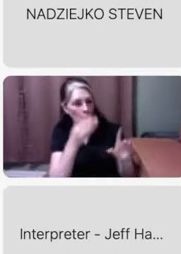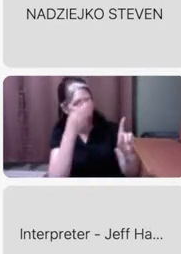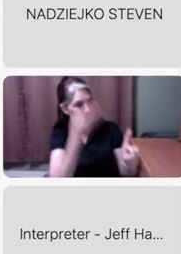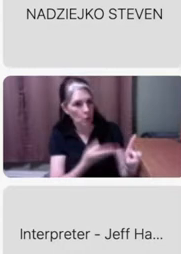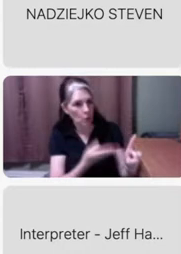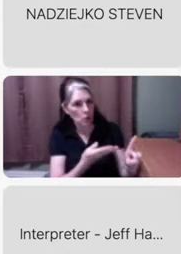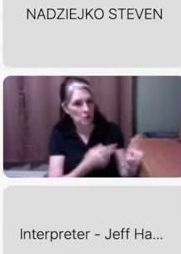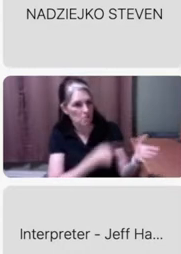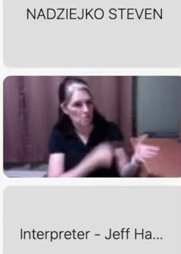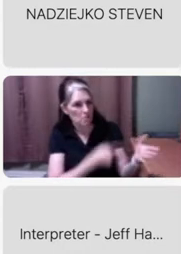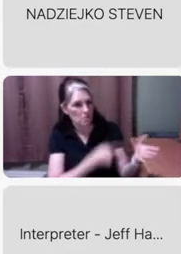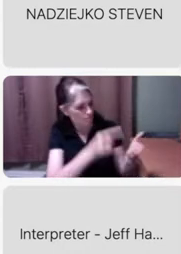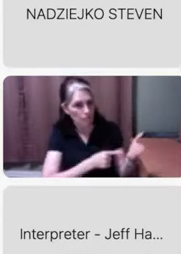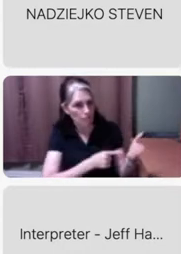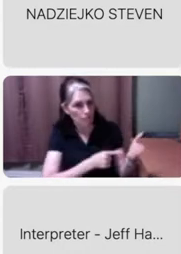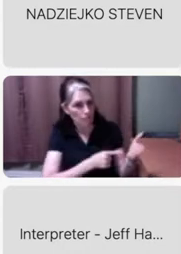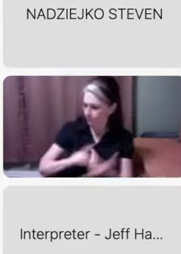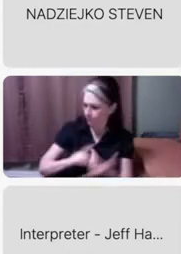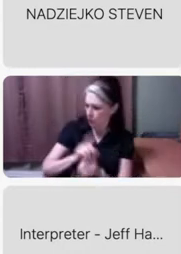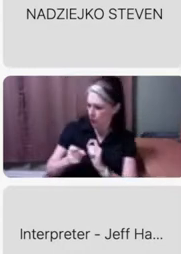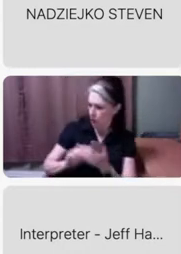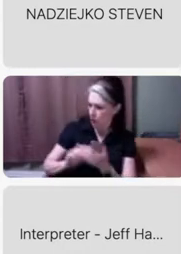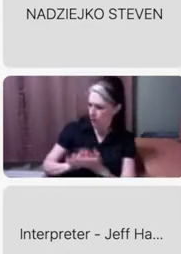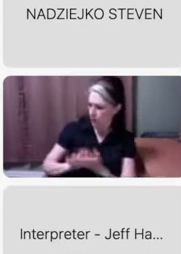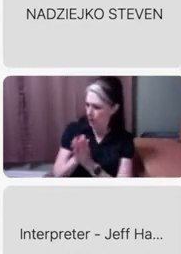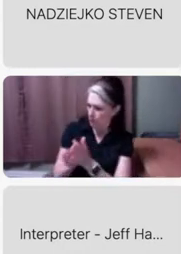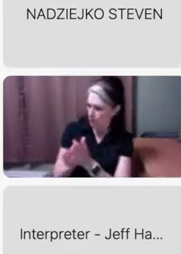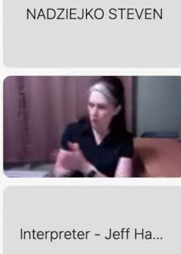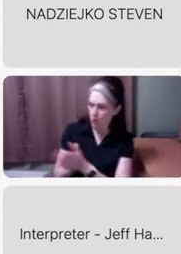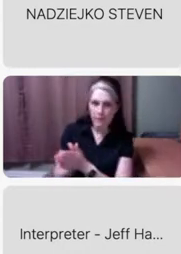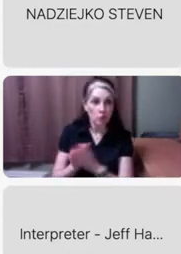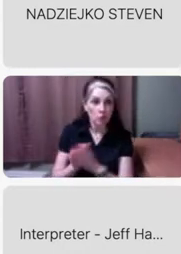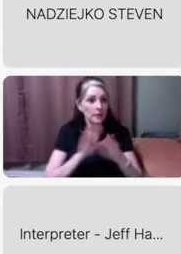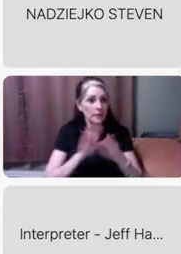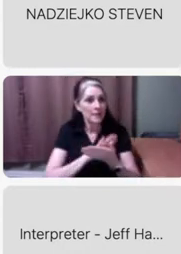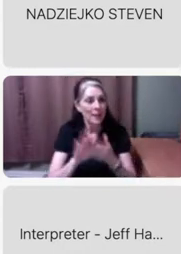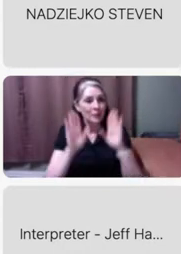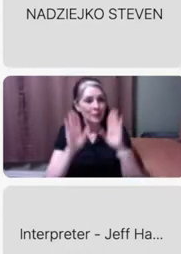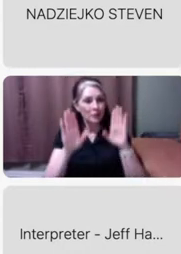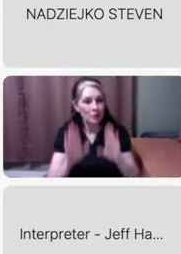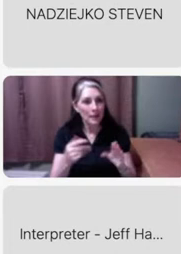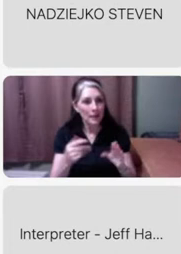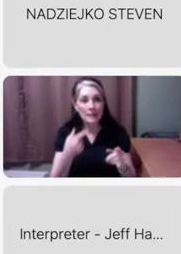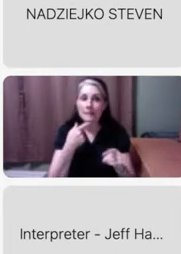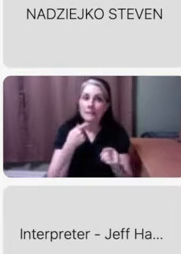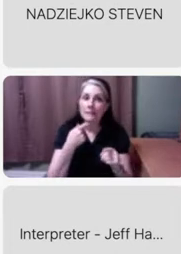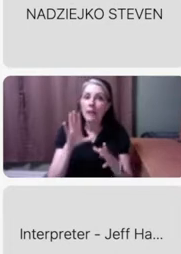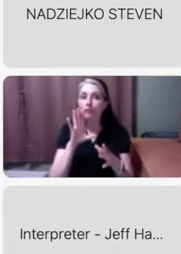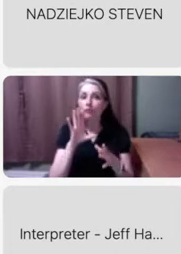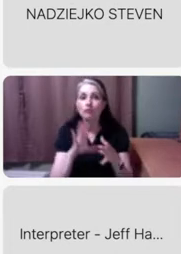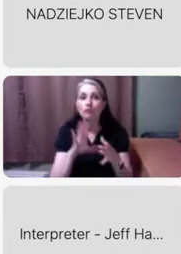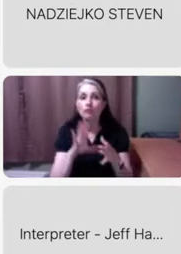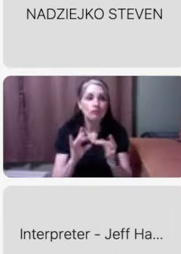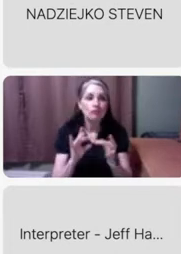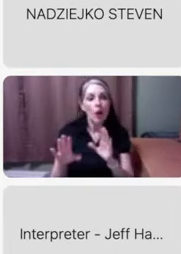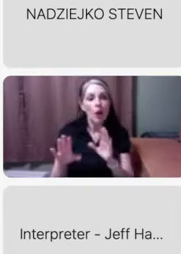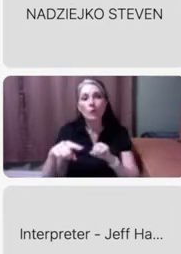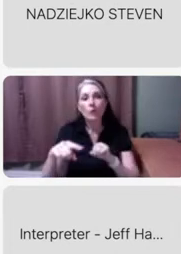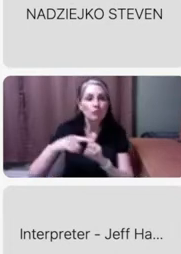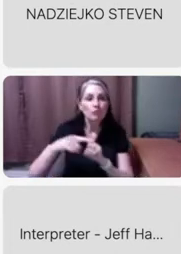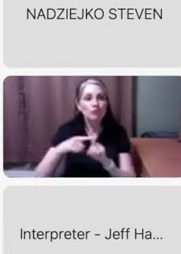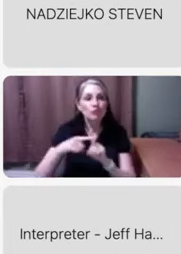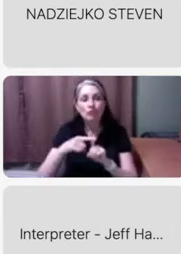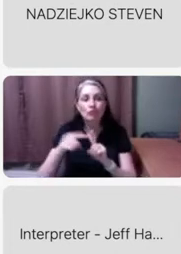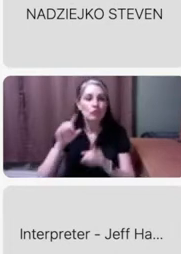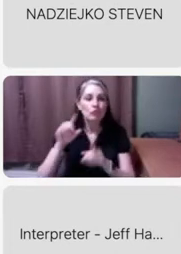um it's nice and it's great we love it when people say wonderful things about us oh great job and we love to throw praise on to our our